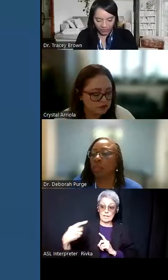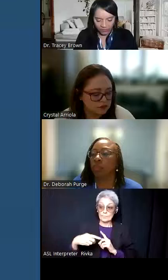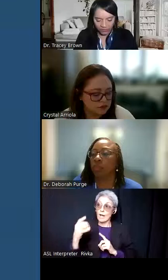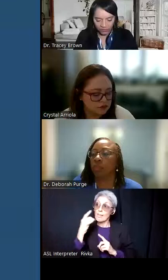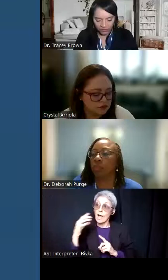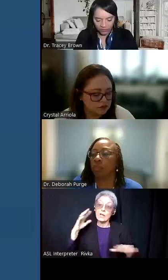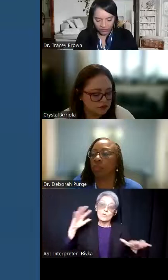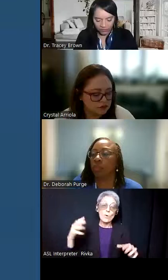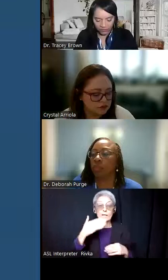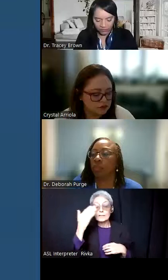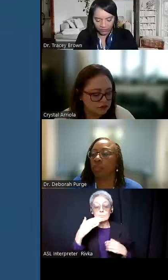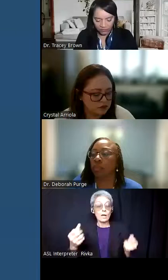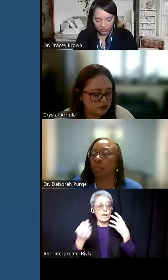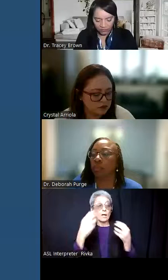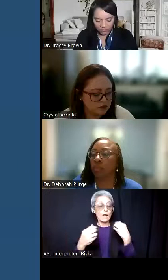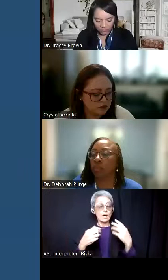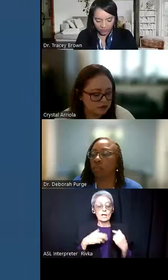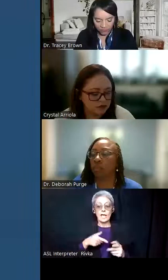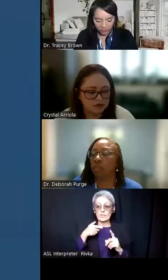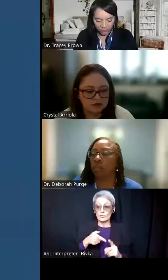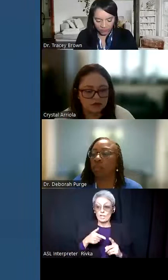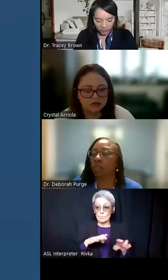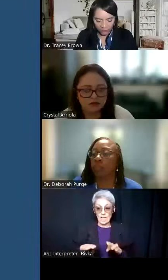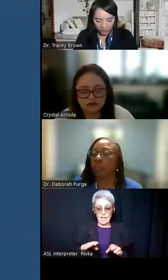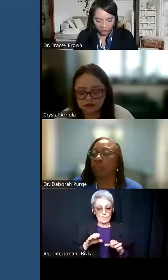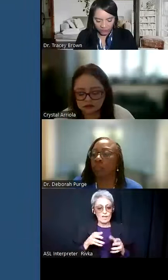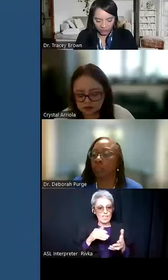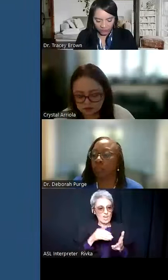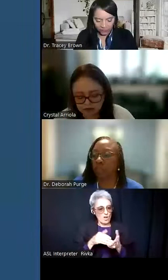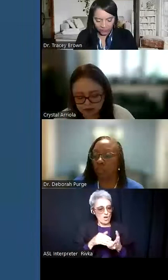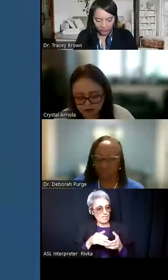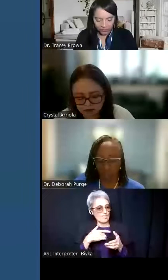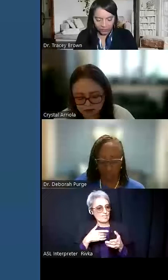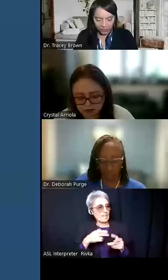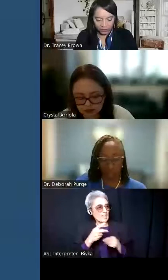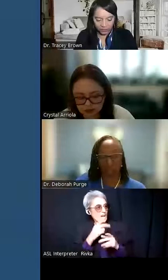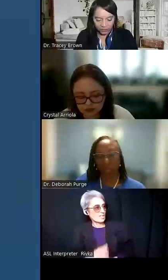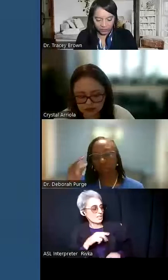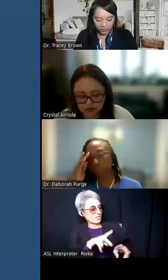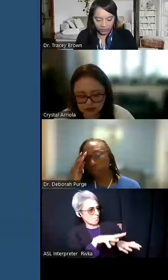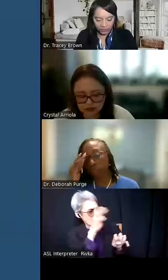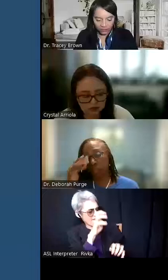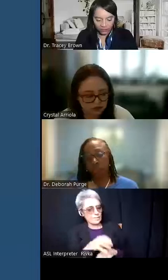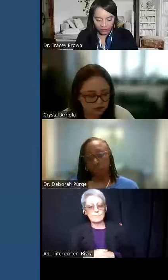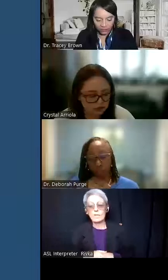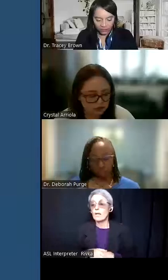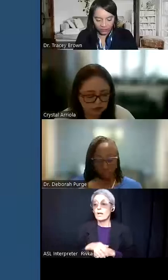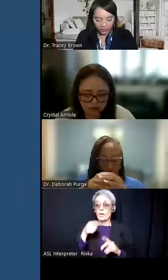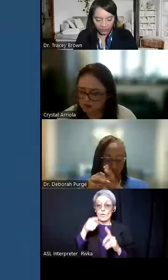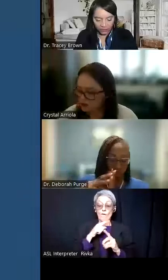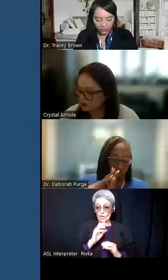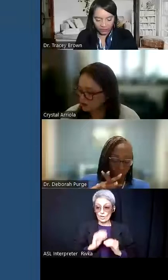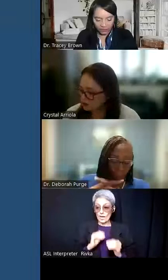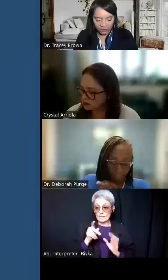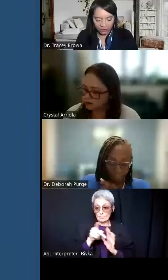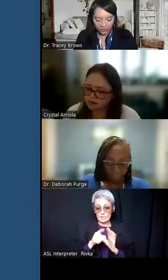or smells that can trigger behaviors that often leave caretakers baffled. The goal of the correcting principles is to help